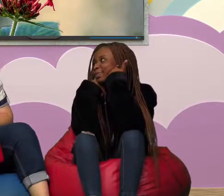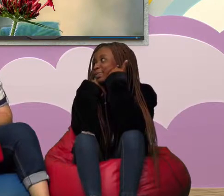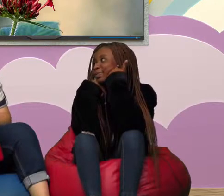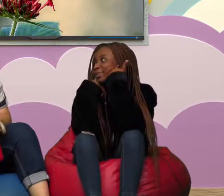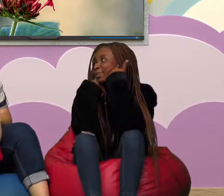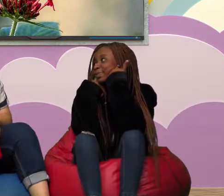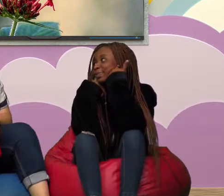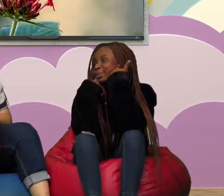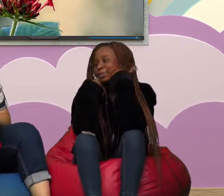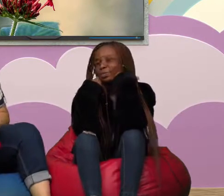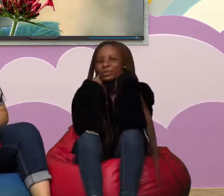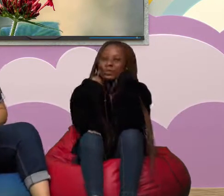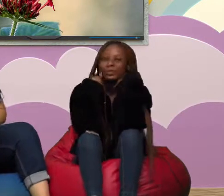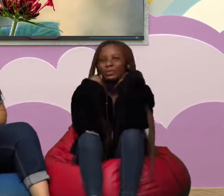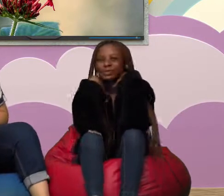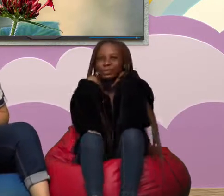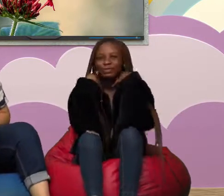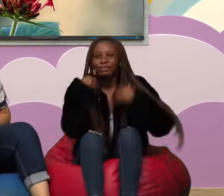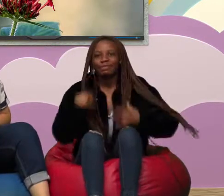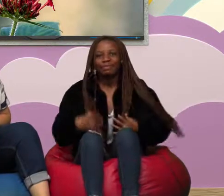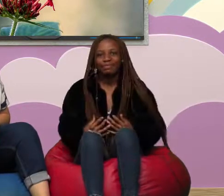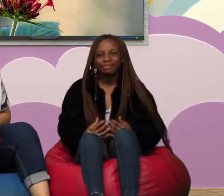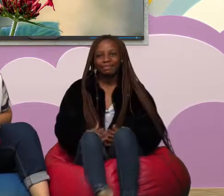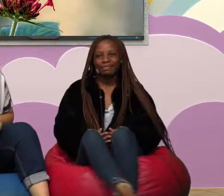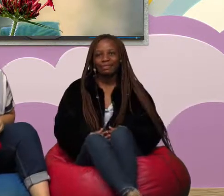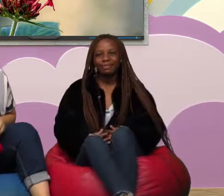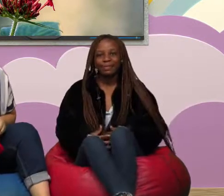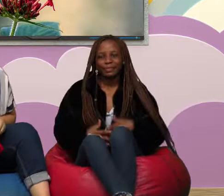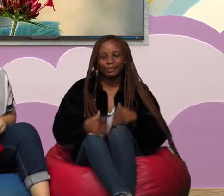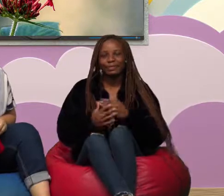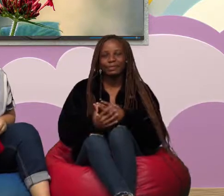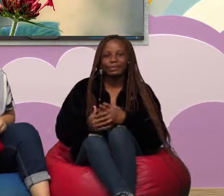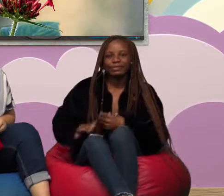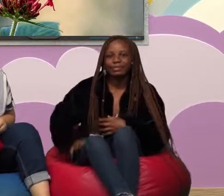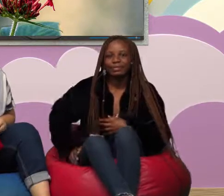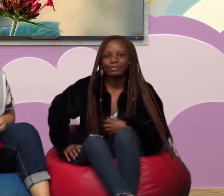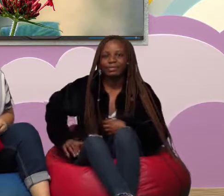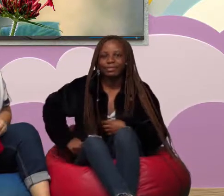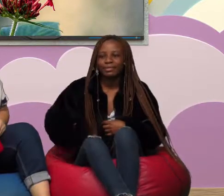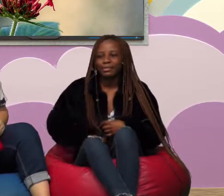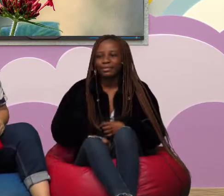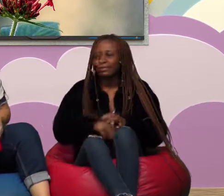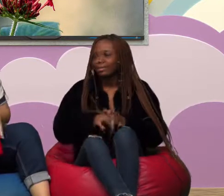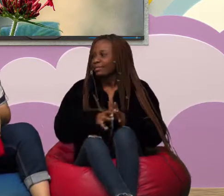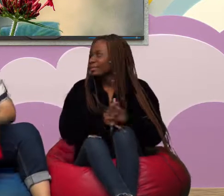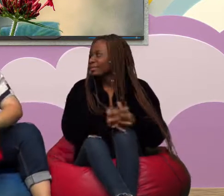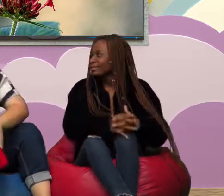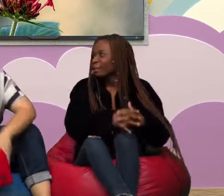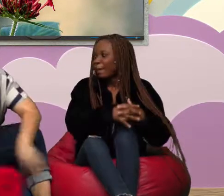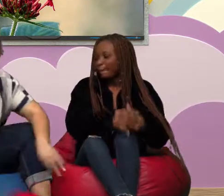You like making enemies. Anyway, the next one is types of trees.